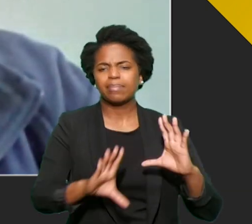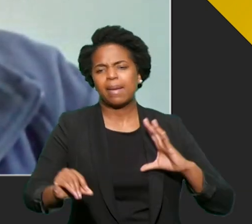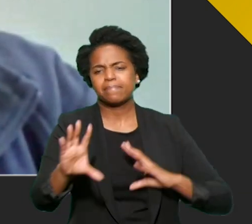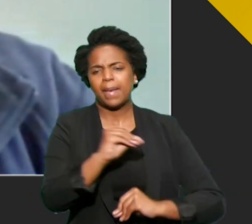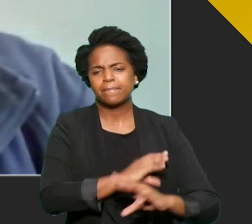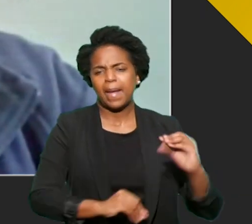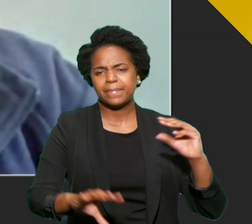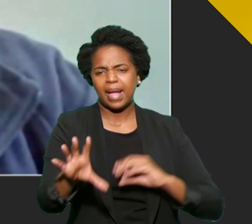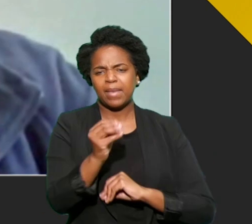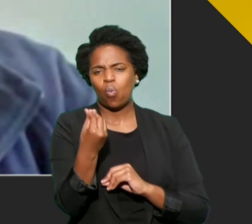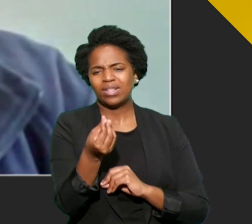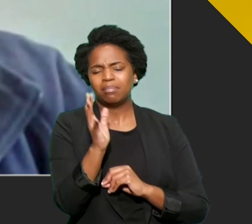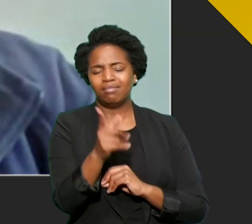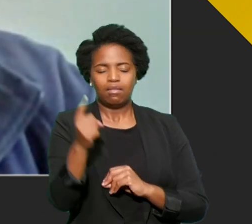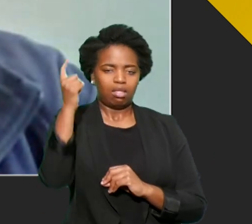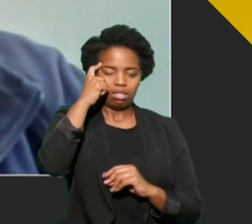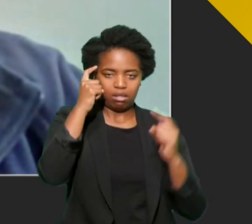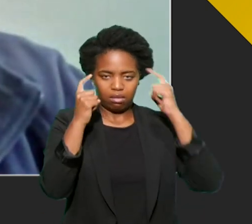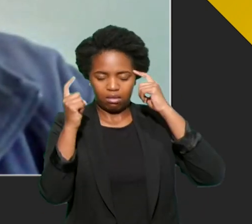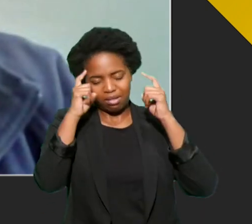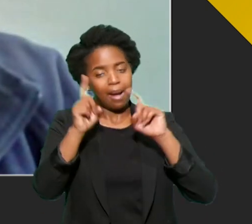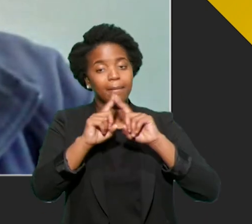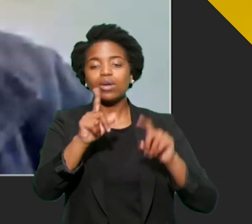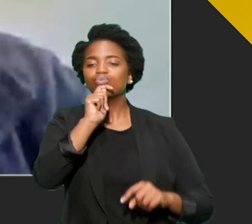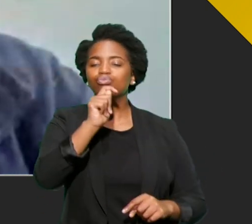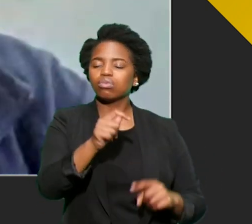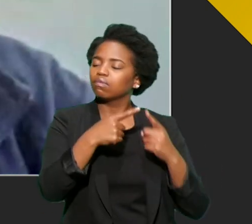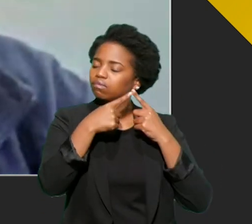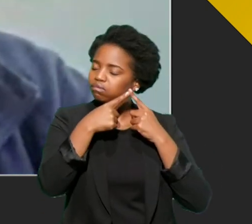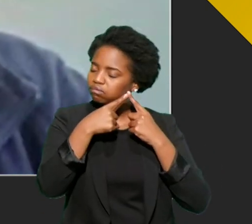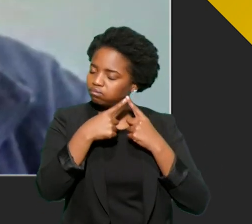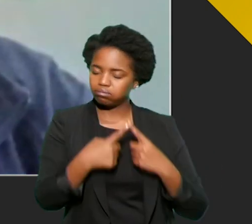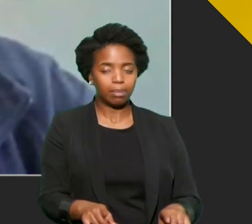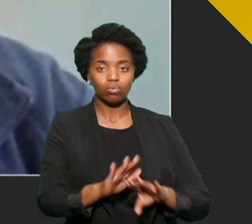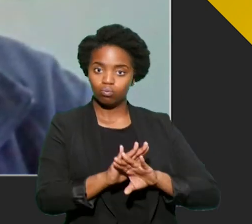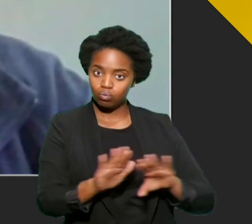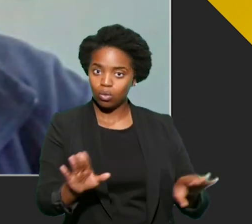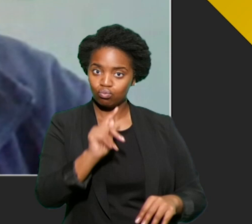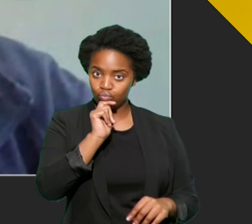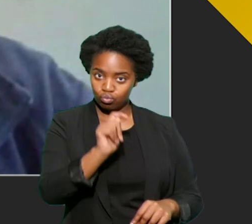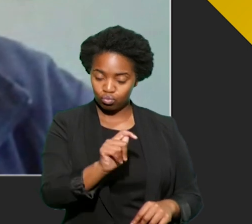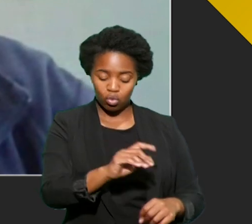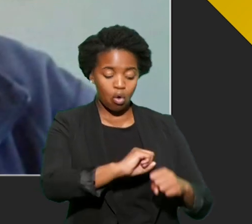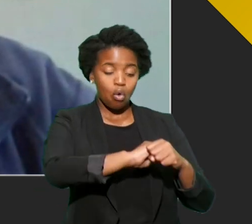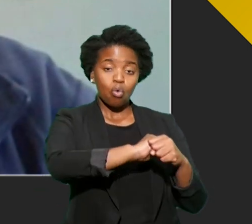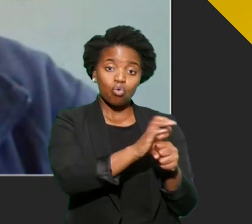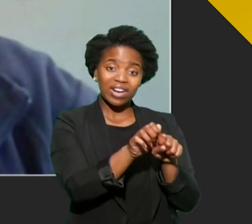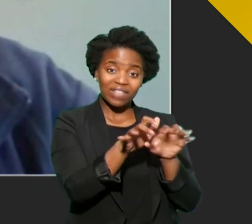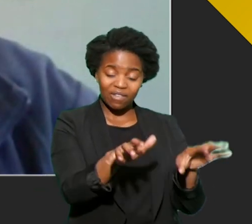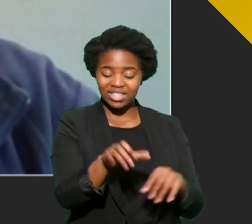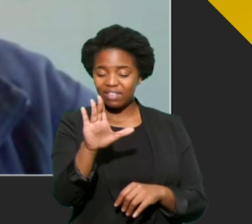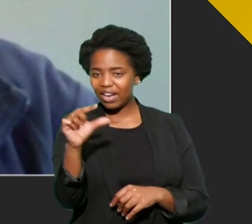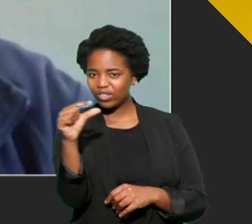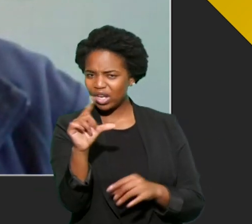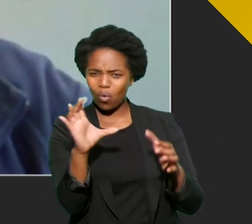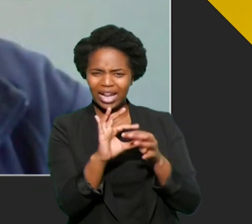and videos and spreading such rumors, but these rumors are deemed not to be accurate at all by the leading bodies across the